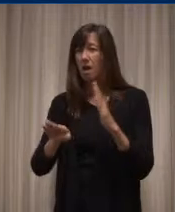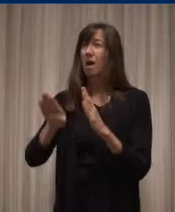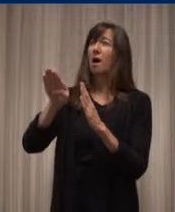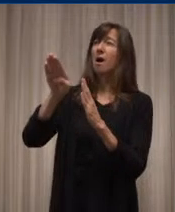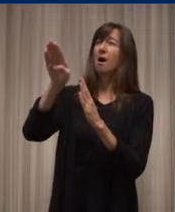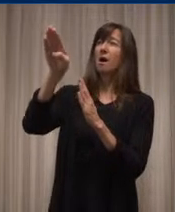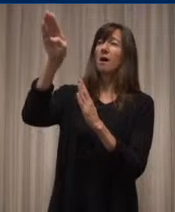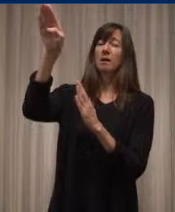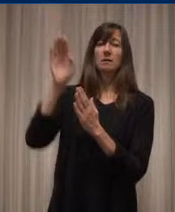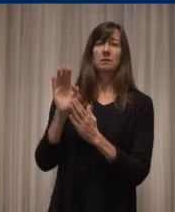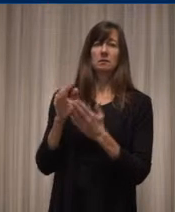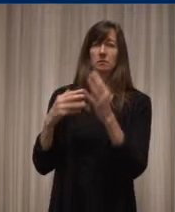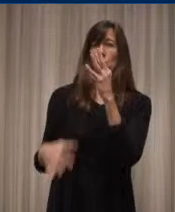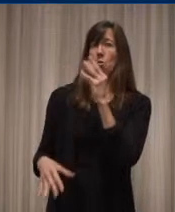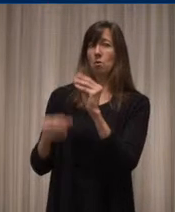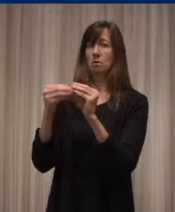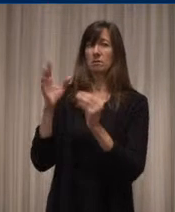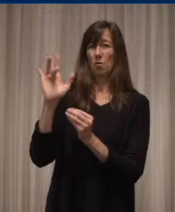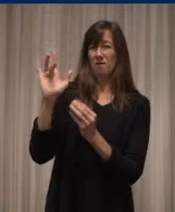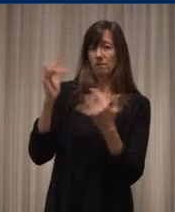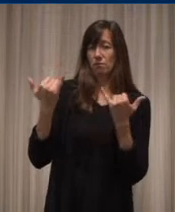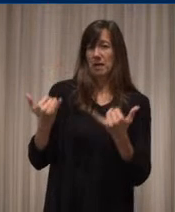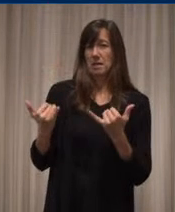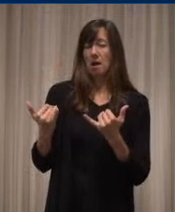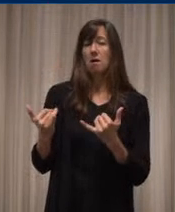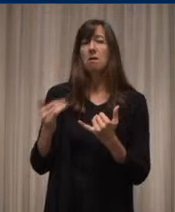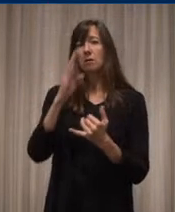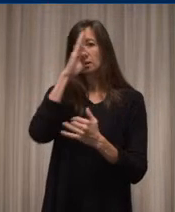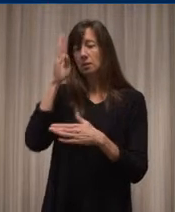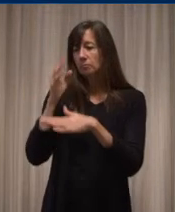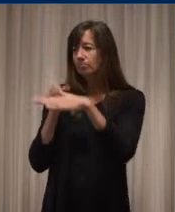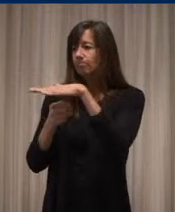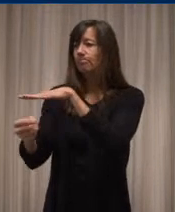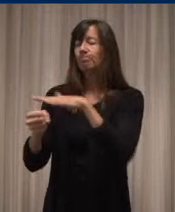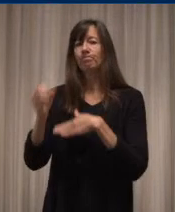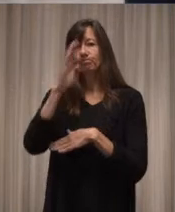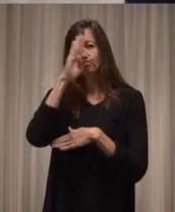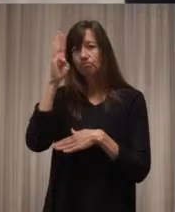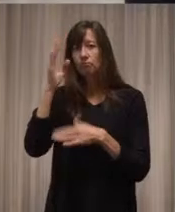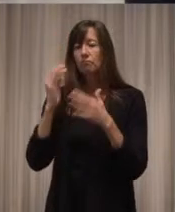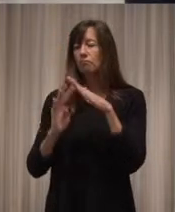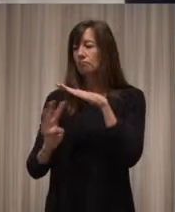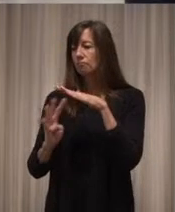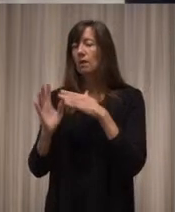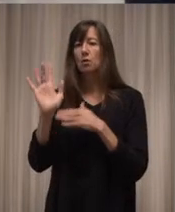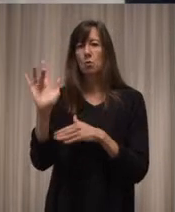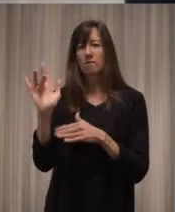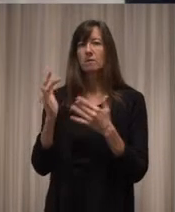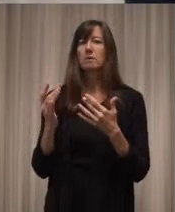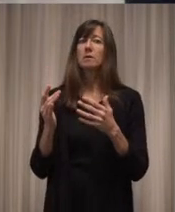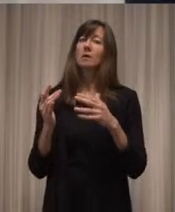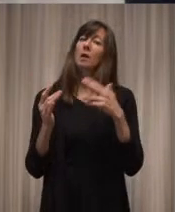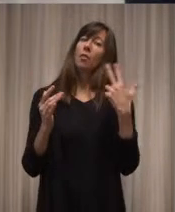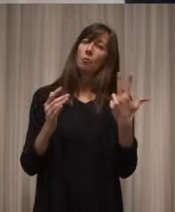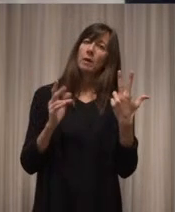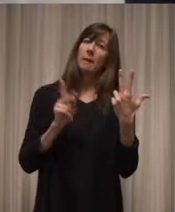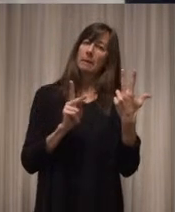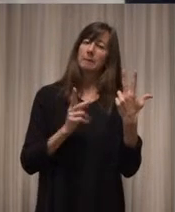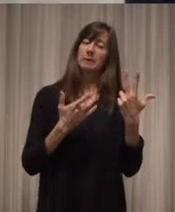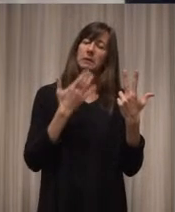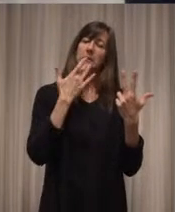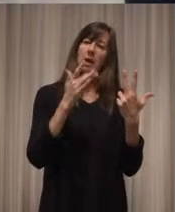hospitalizations in the county, projected to continue to grow at the current rate. Fortunately, only 3 of the 25 are in